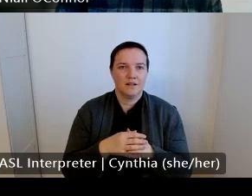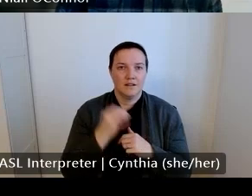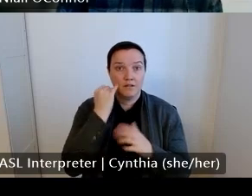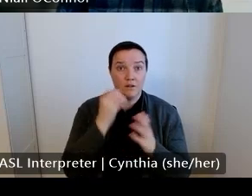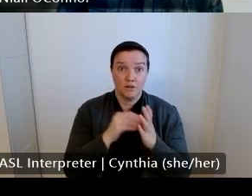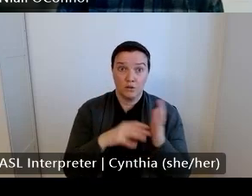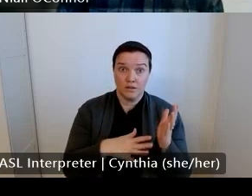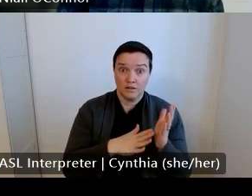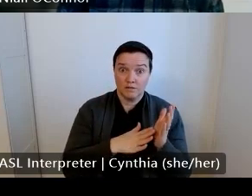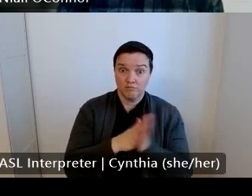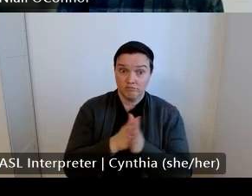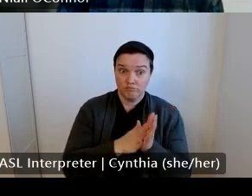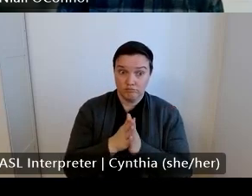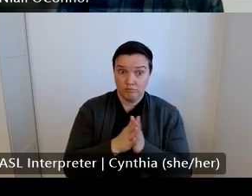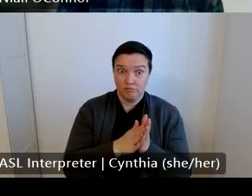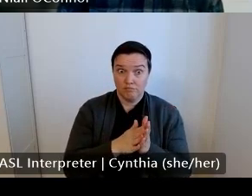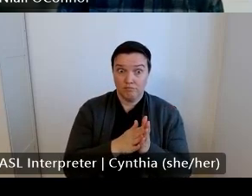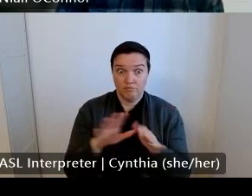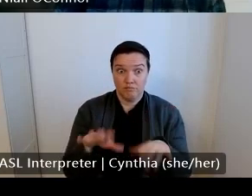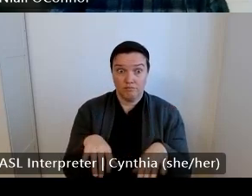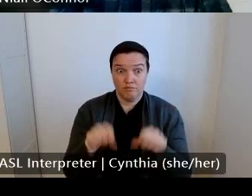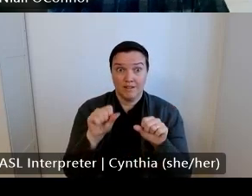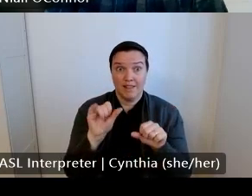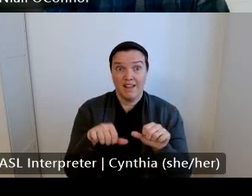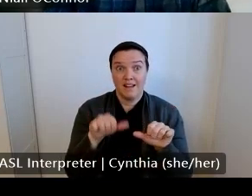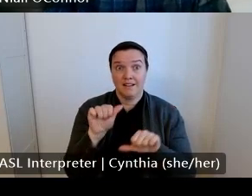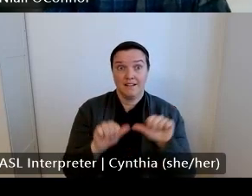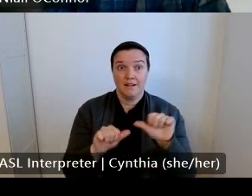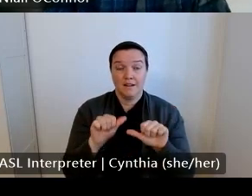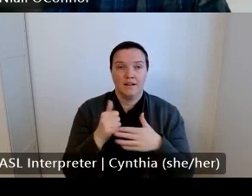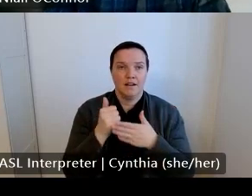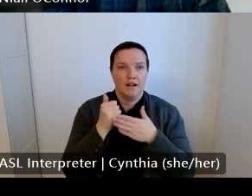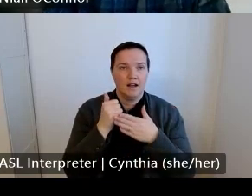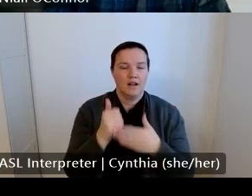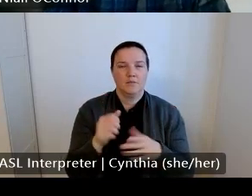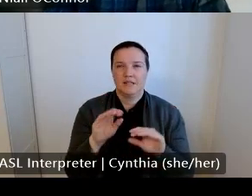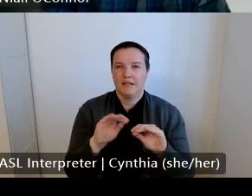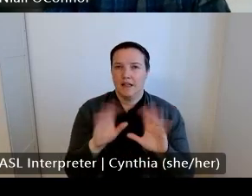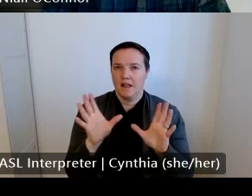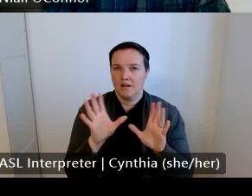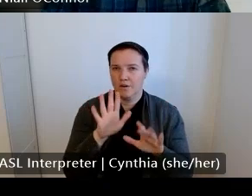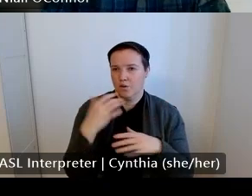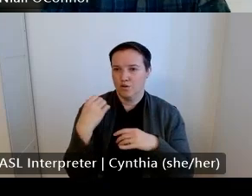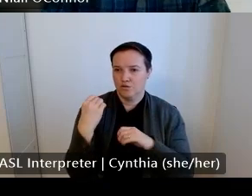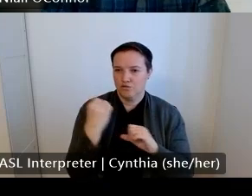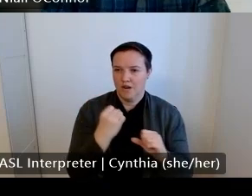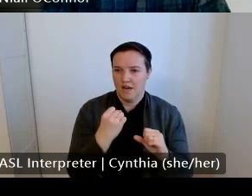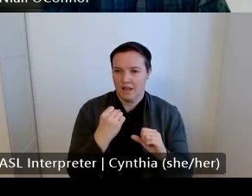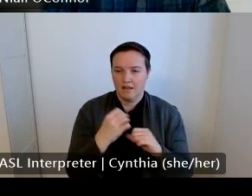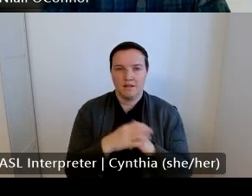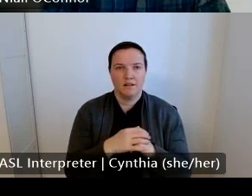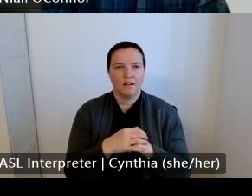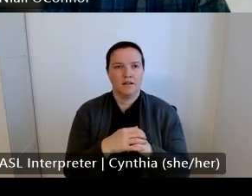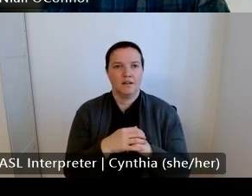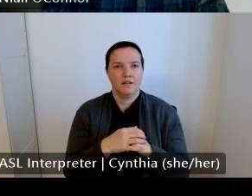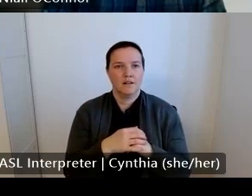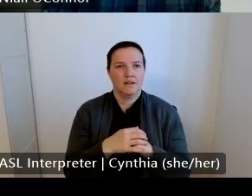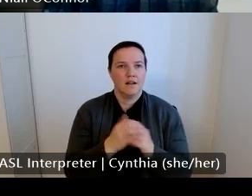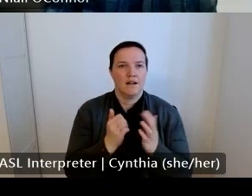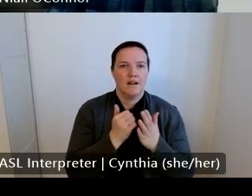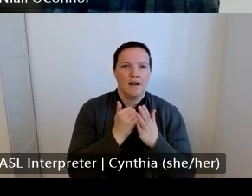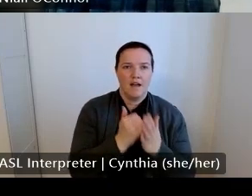this assessment, and it can help you clarify your strengths and help